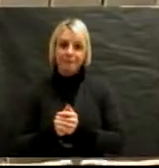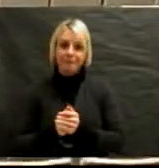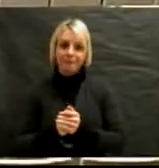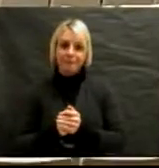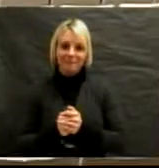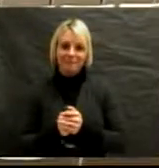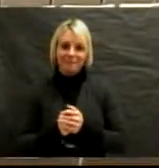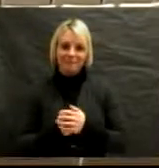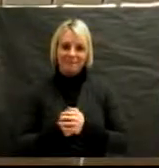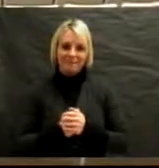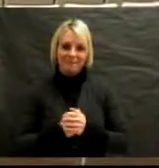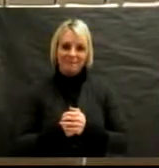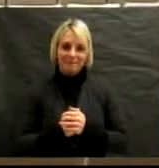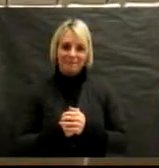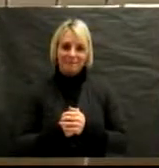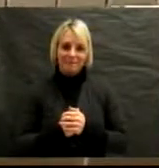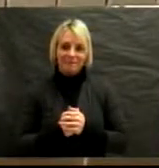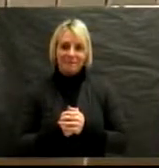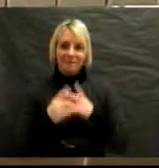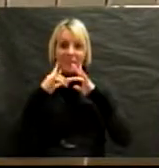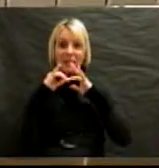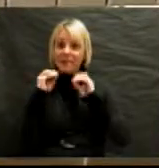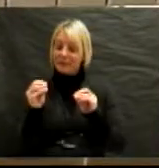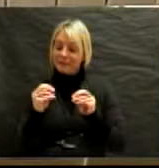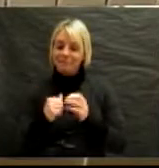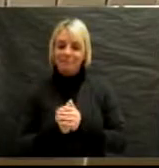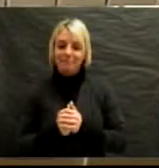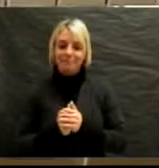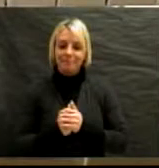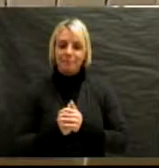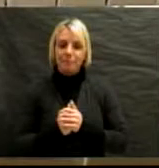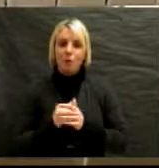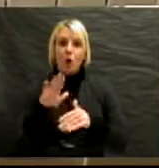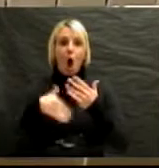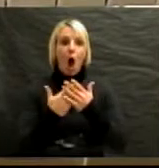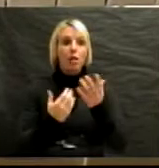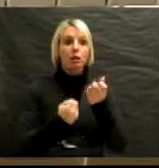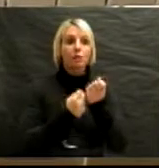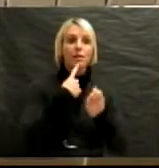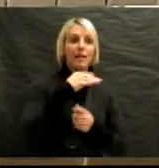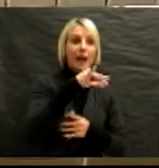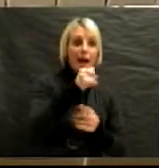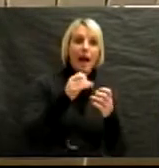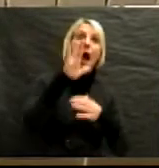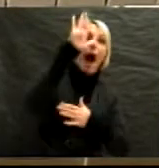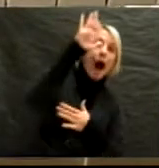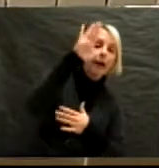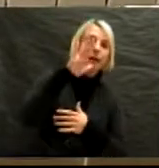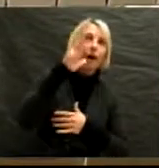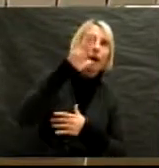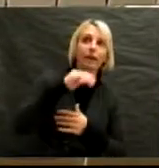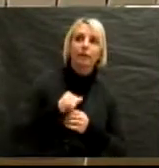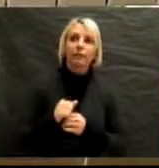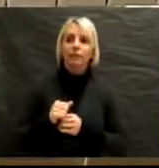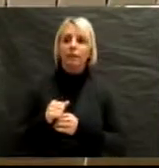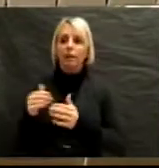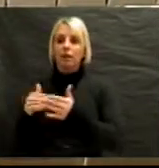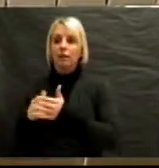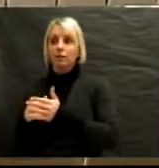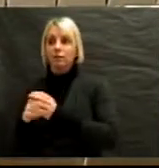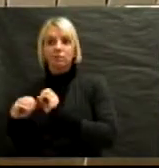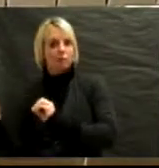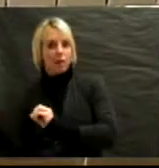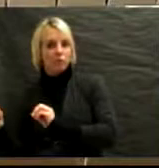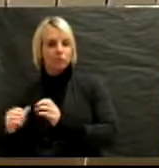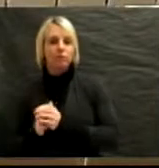Hearing none, all those in favor signify by saying aye. Aye. Opposed, same sign. Motion carries.